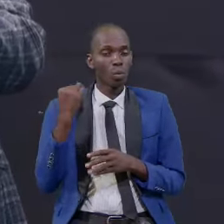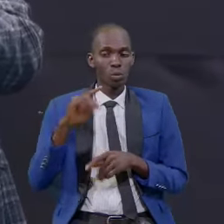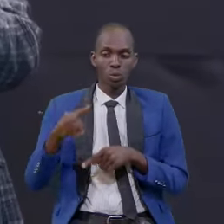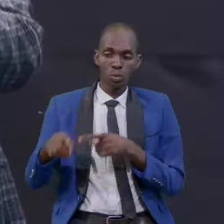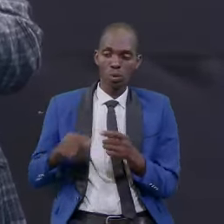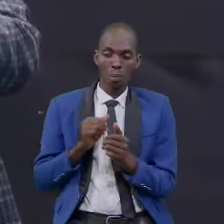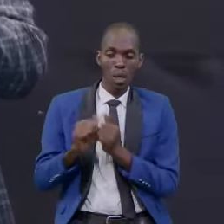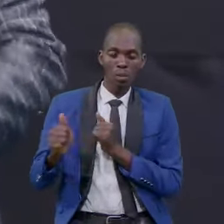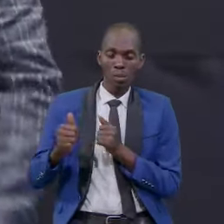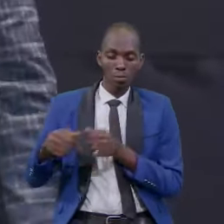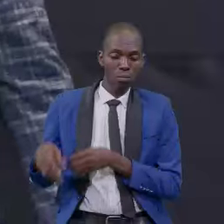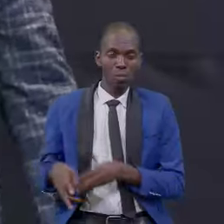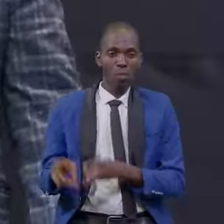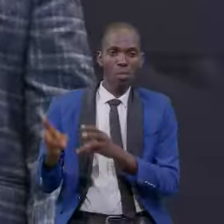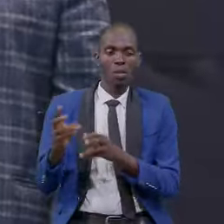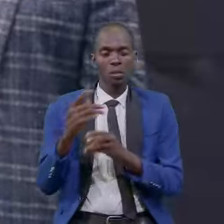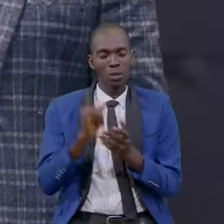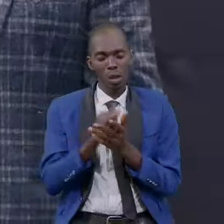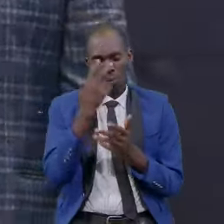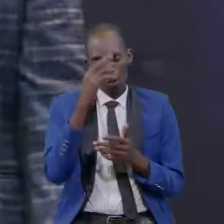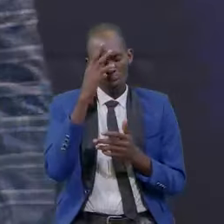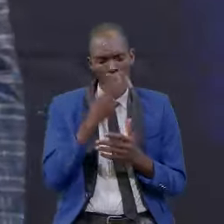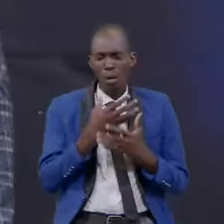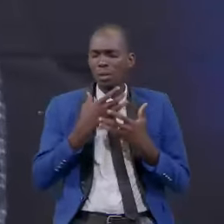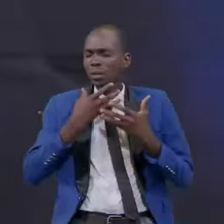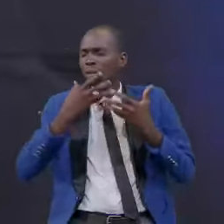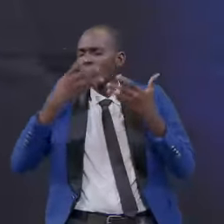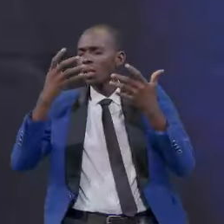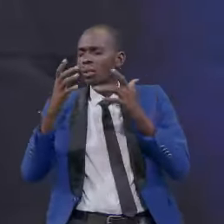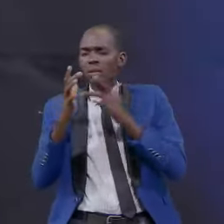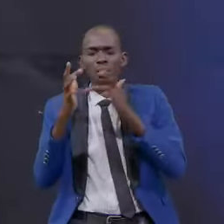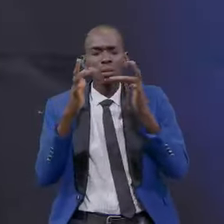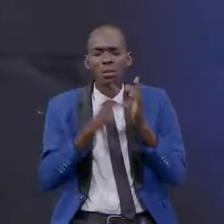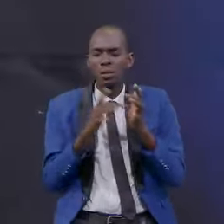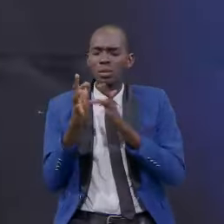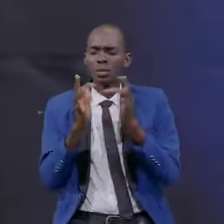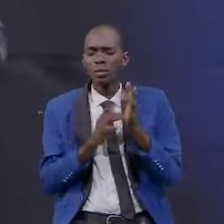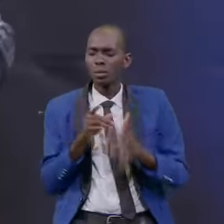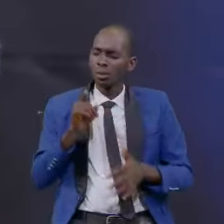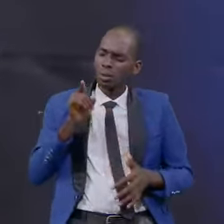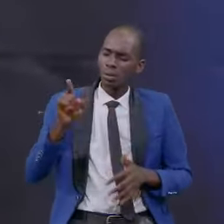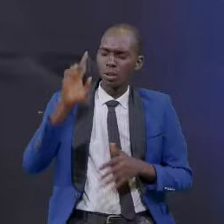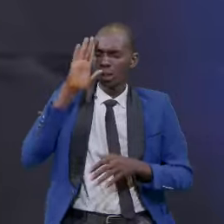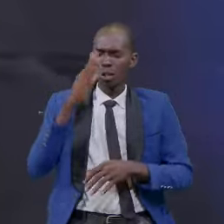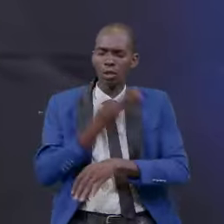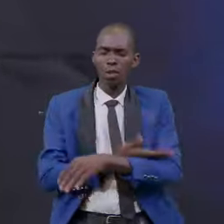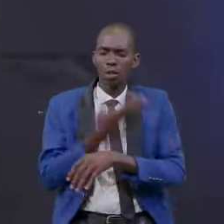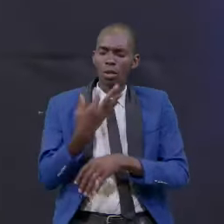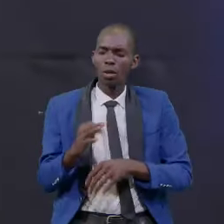he began to cry out and say, Jesus, thou son of David, have